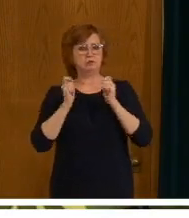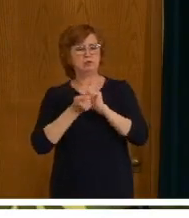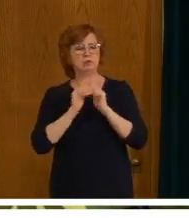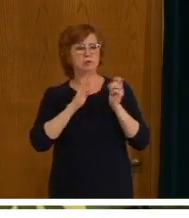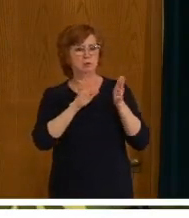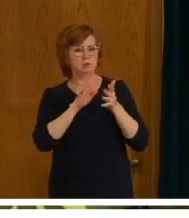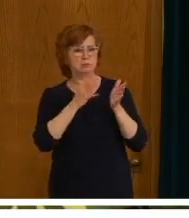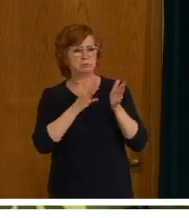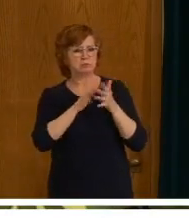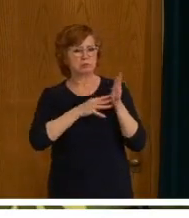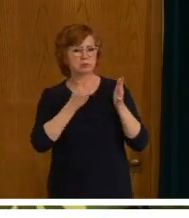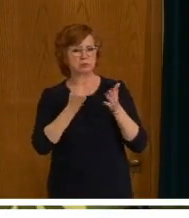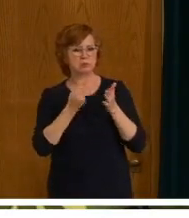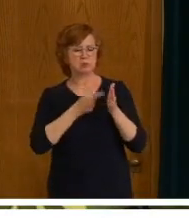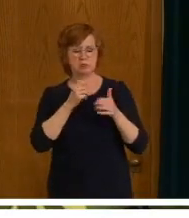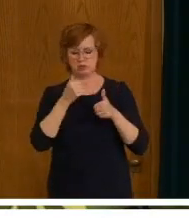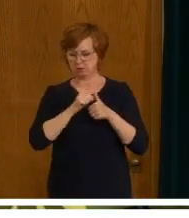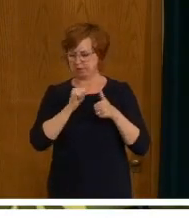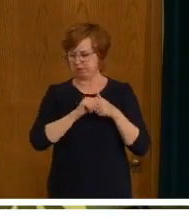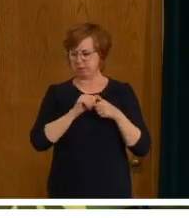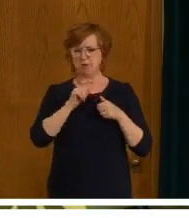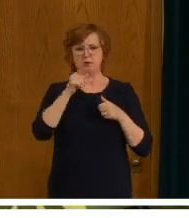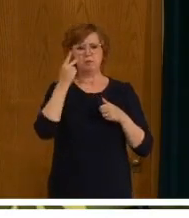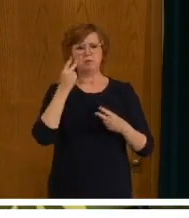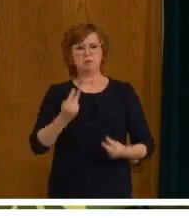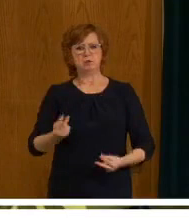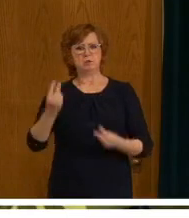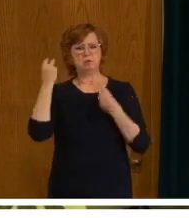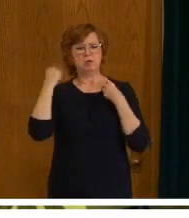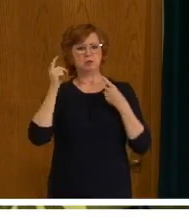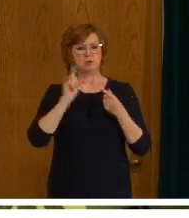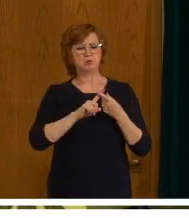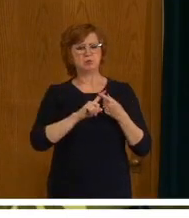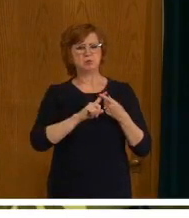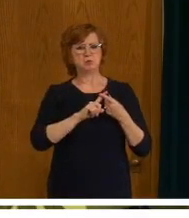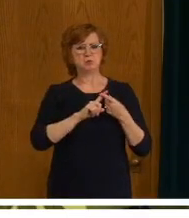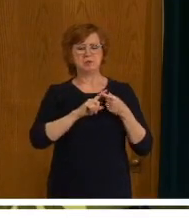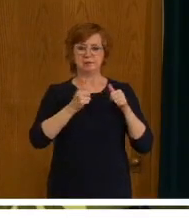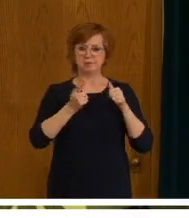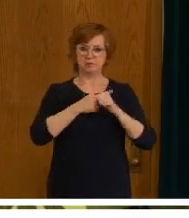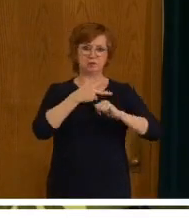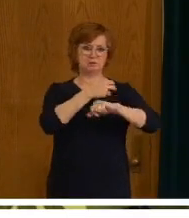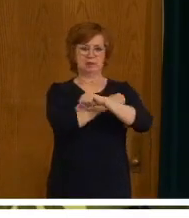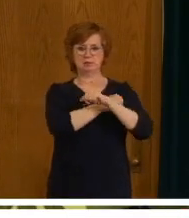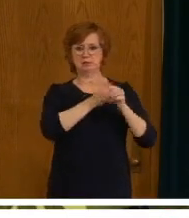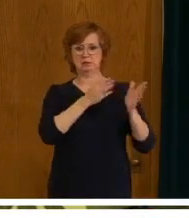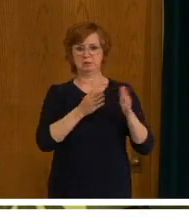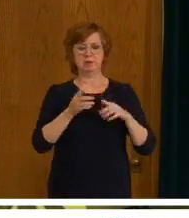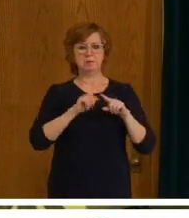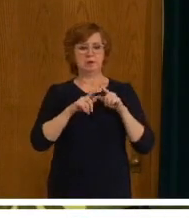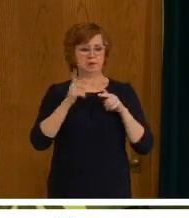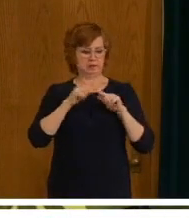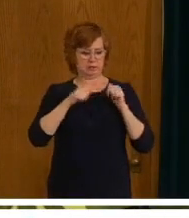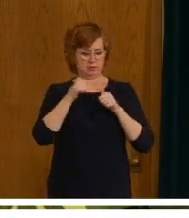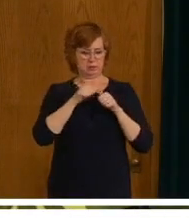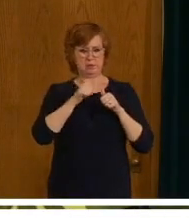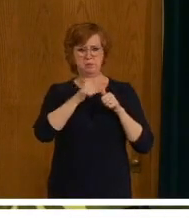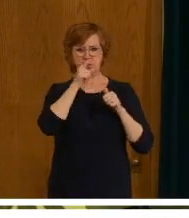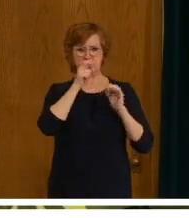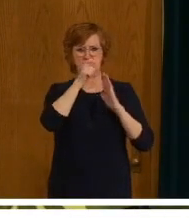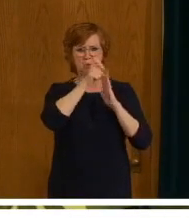our vaccination effort, and I can't remember whose article it was in the media, but it was being described as